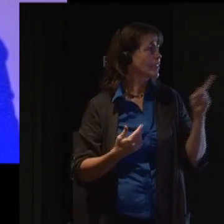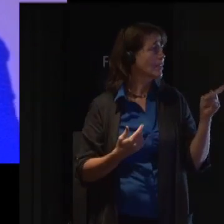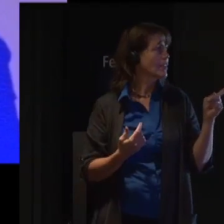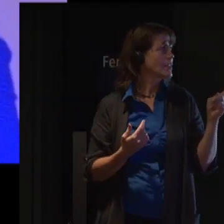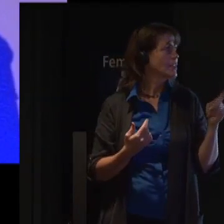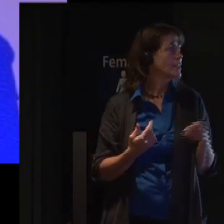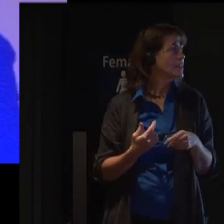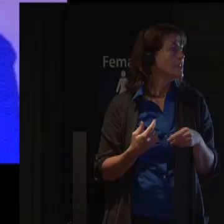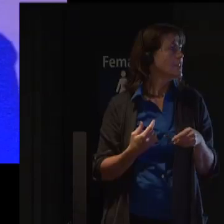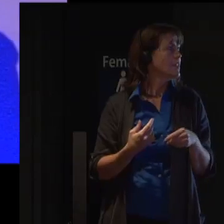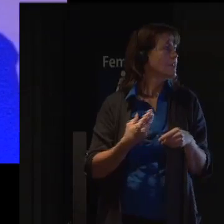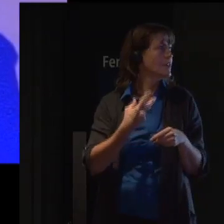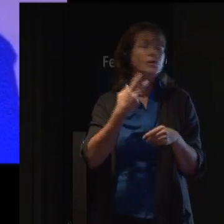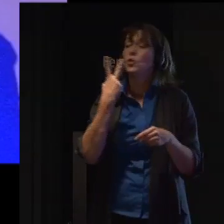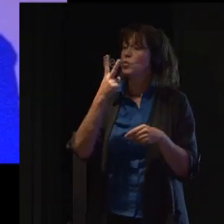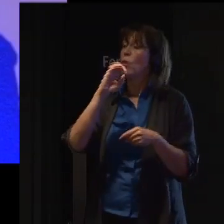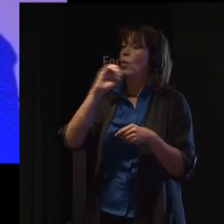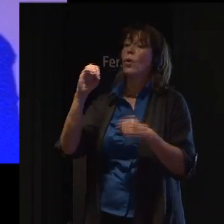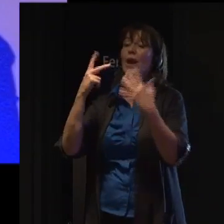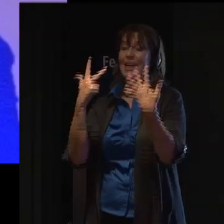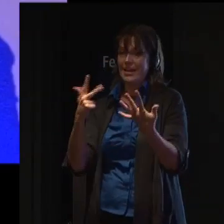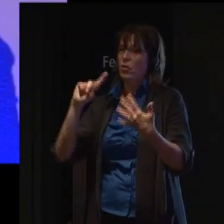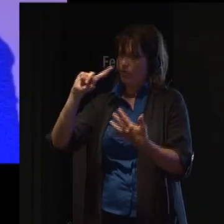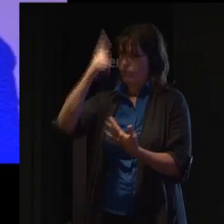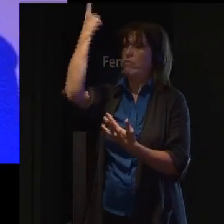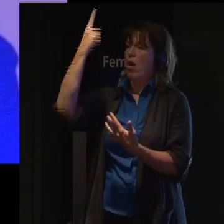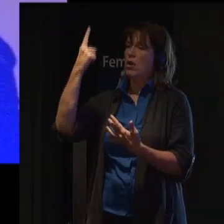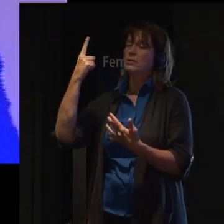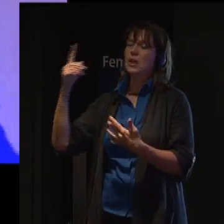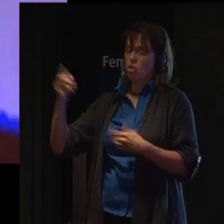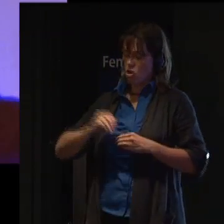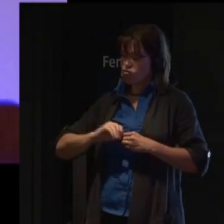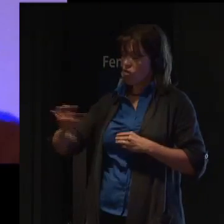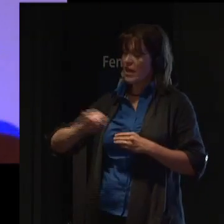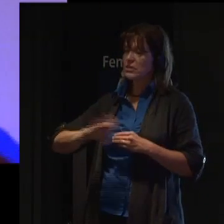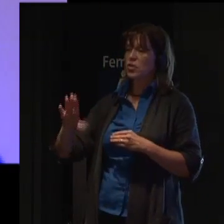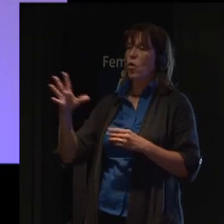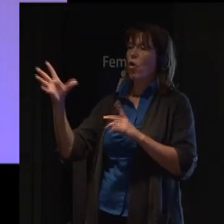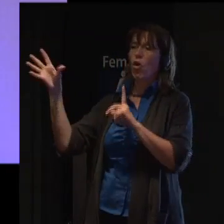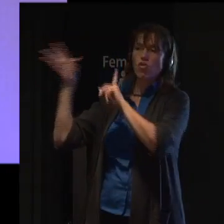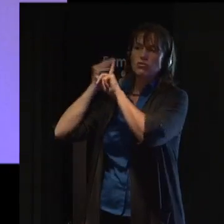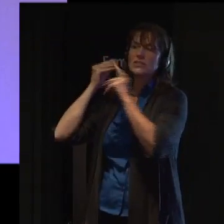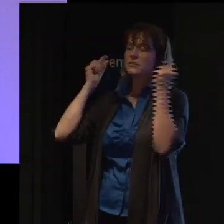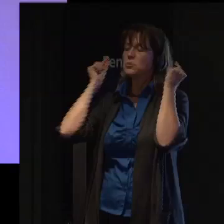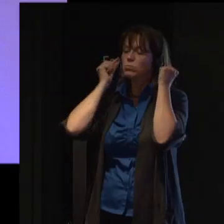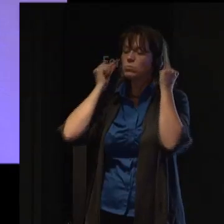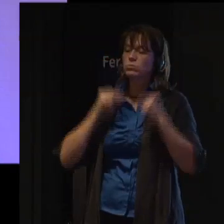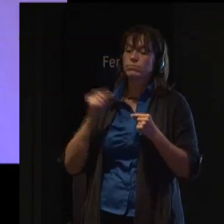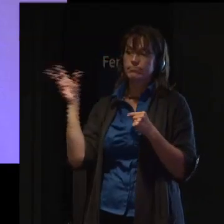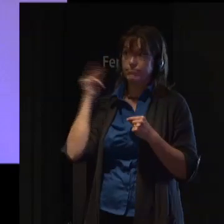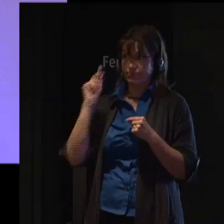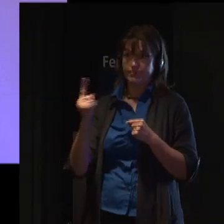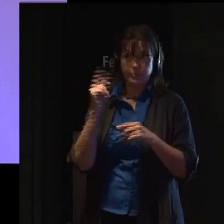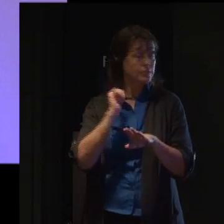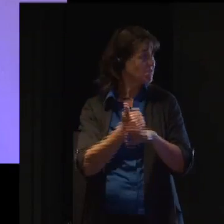receiver in Austria, the radio receiver for the Euro 2008. This was the first receiver.